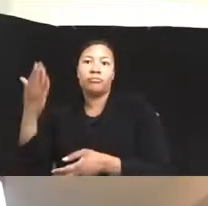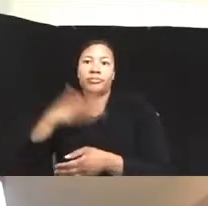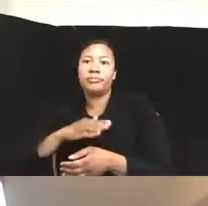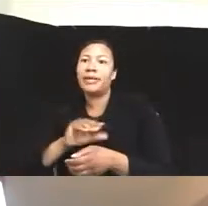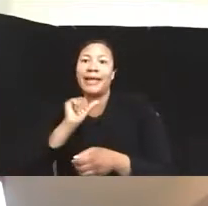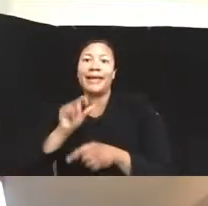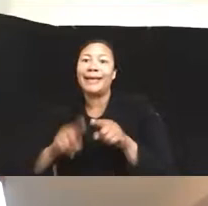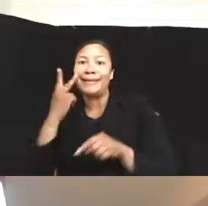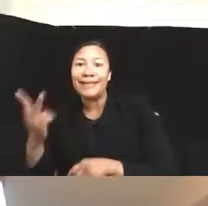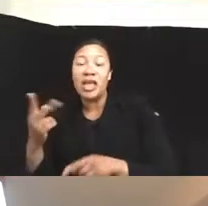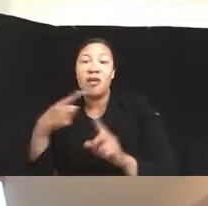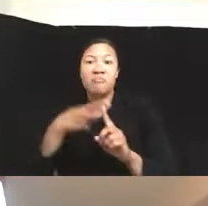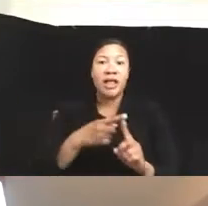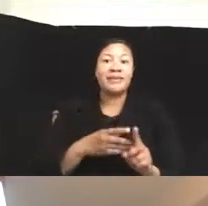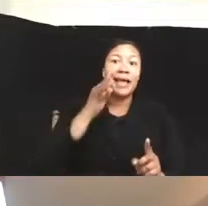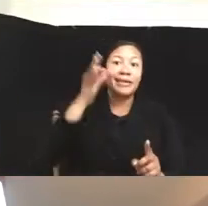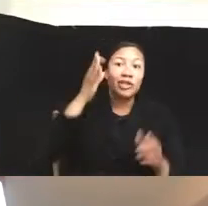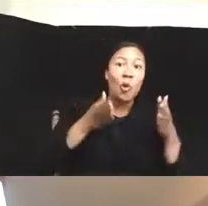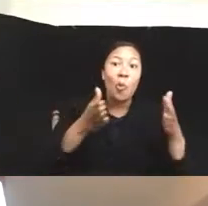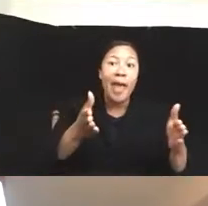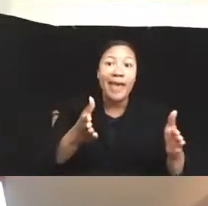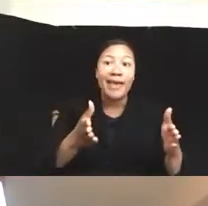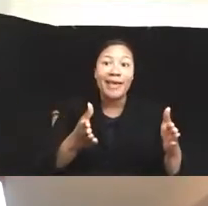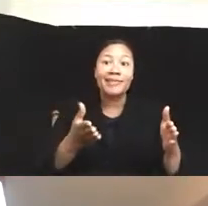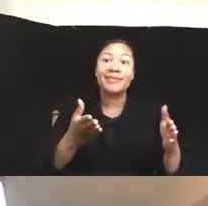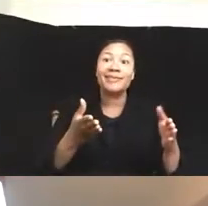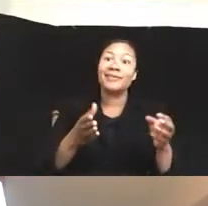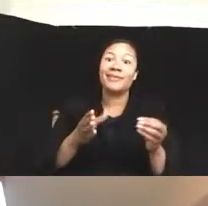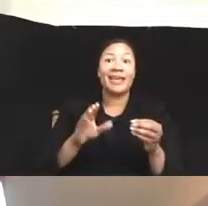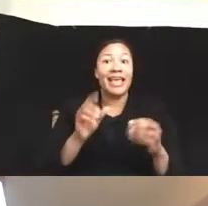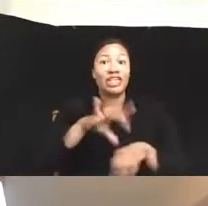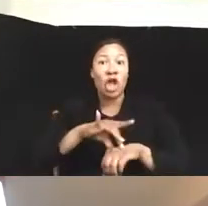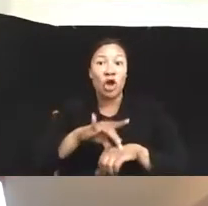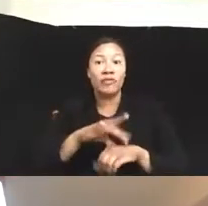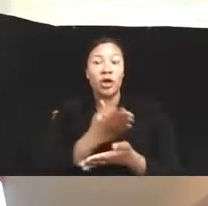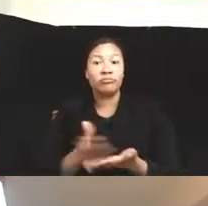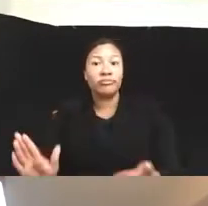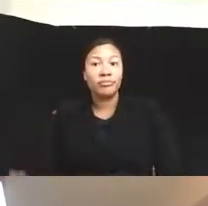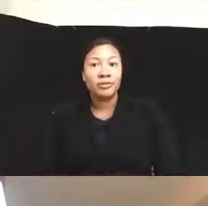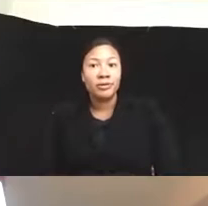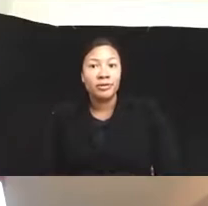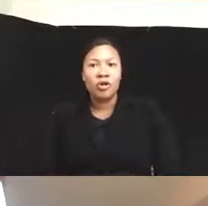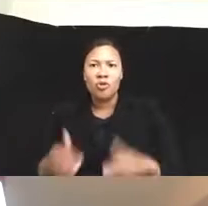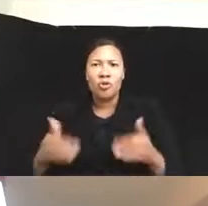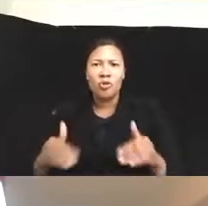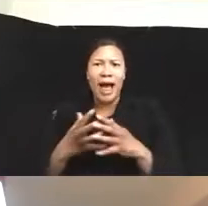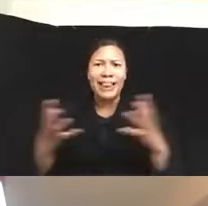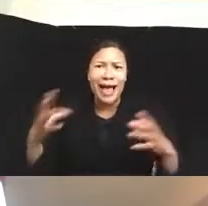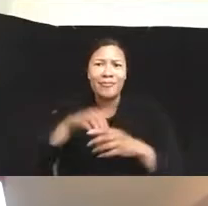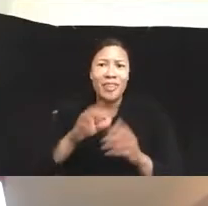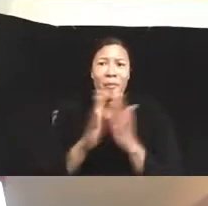acknowledging indigenous ways of being or geographies. So there's so much packed into this book that actually the first question is, it's